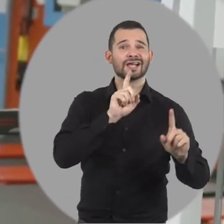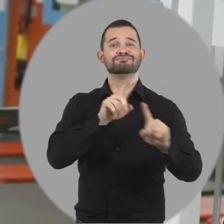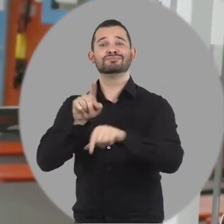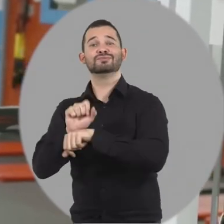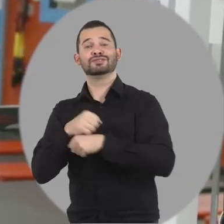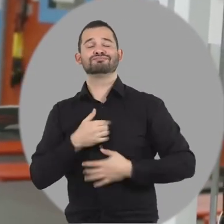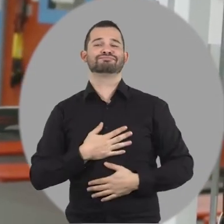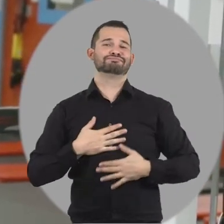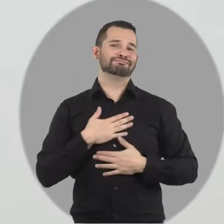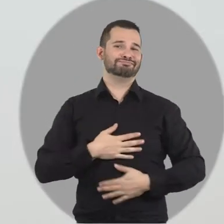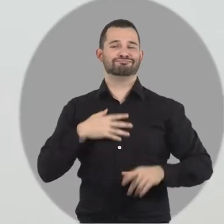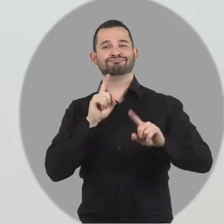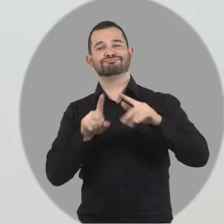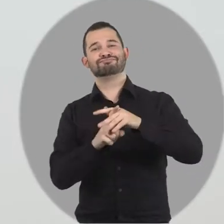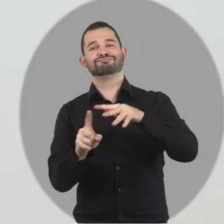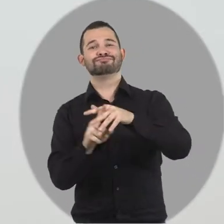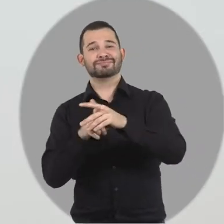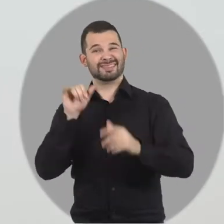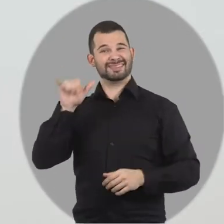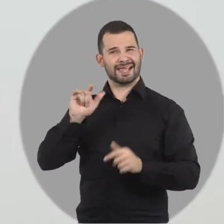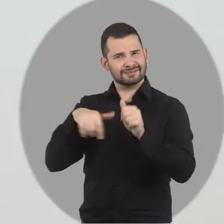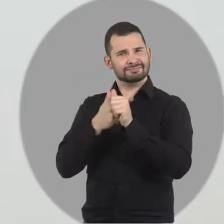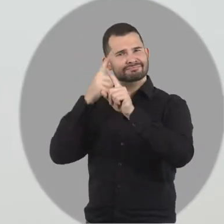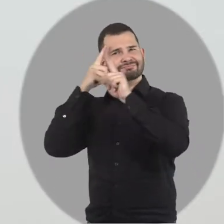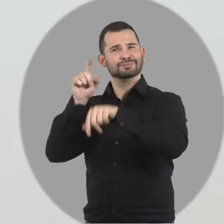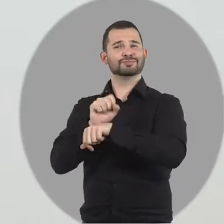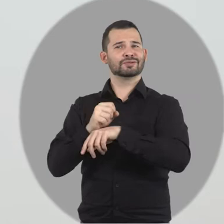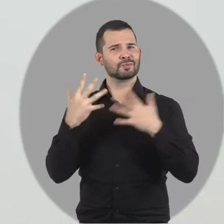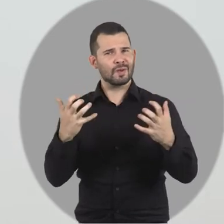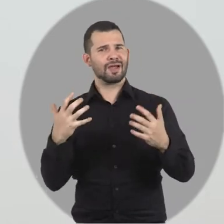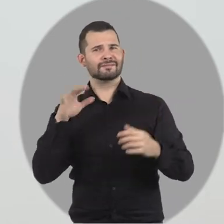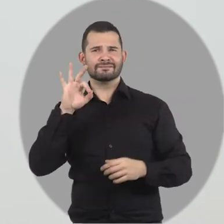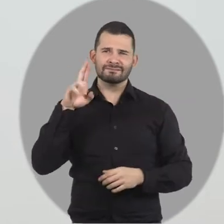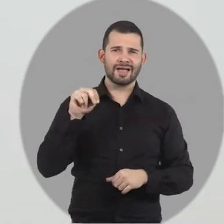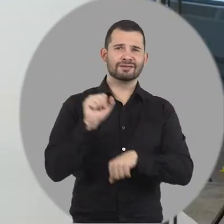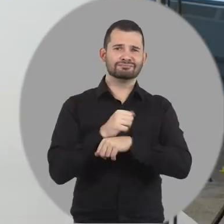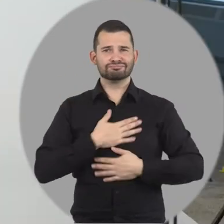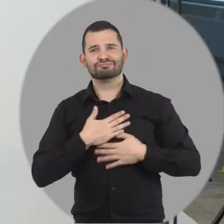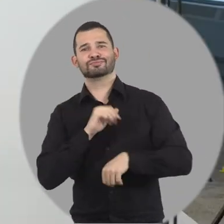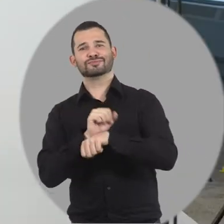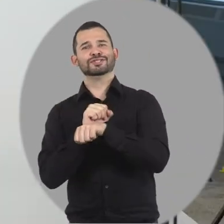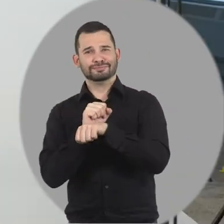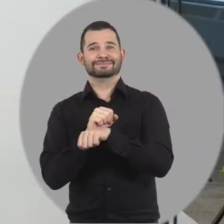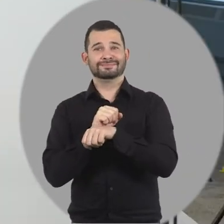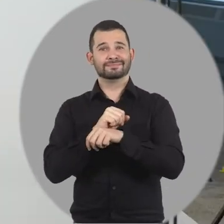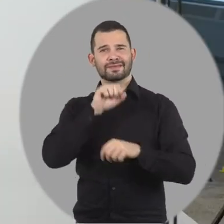work every day and you're gonna enjoy it. At the bottom line, that's what we look for a job, right? Do we not wanna have fun? Love